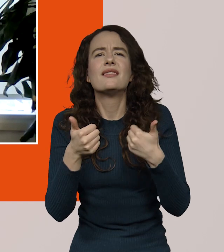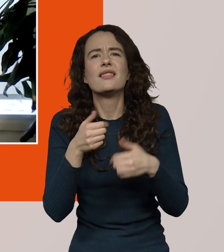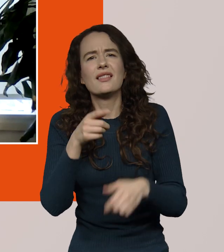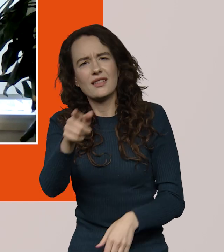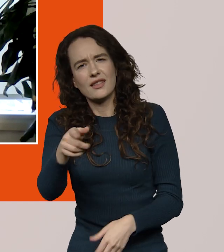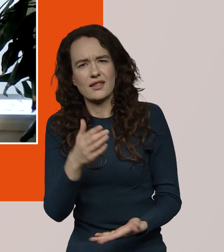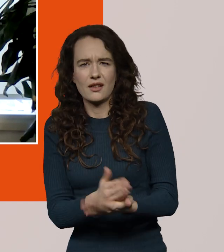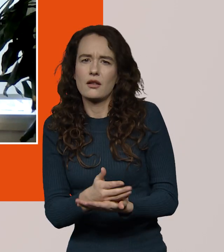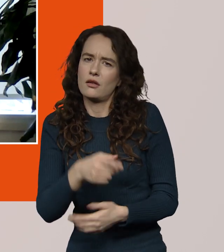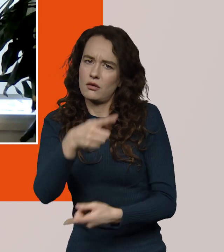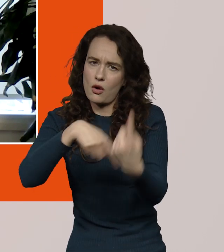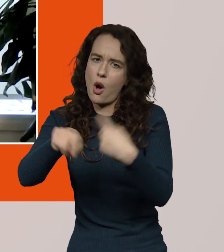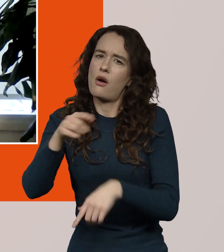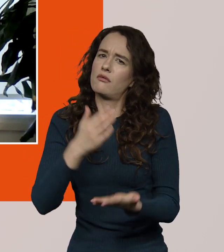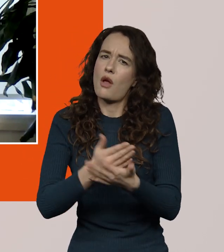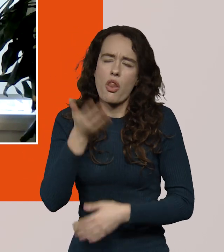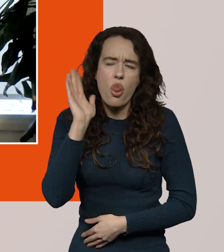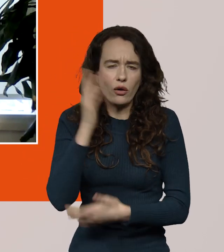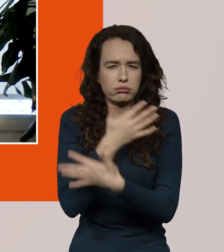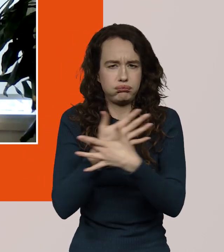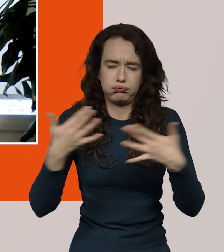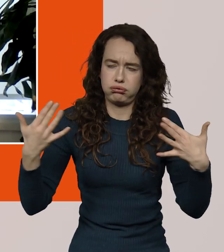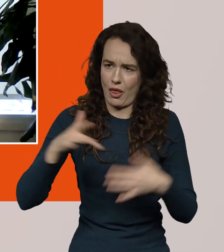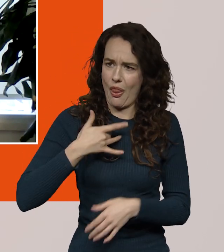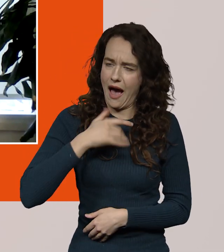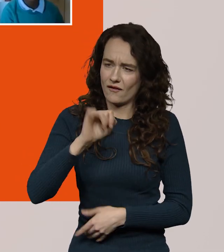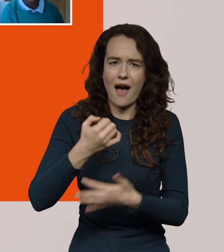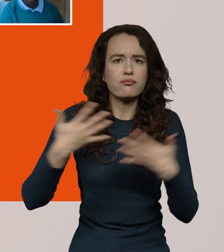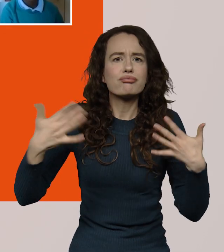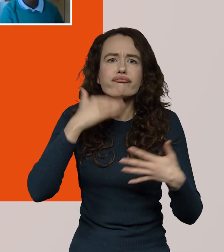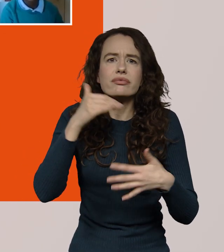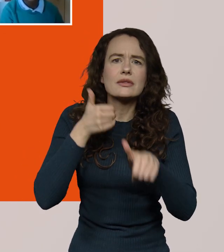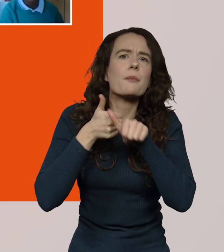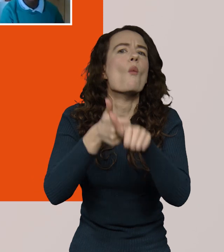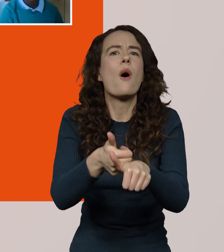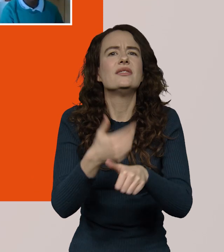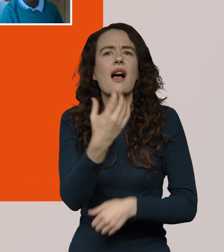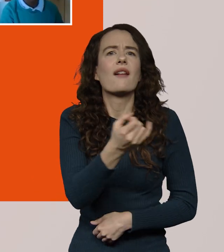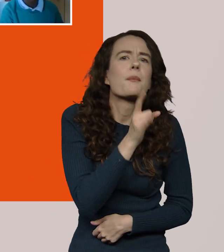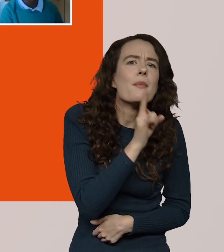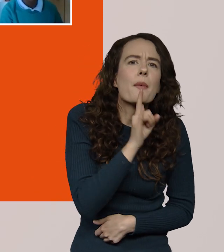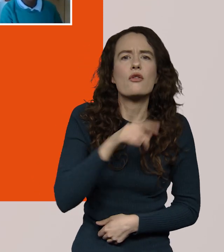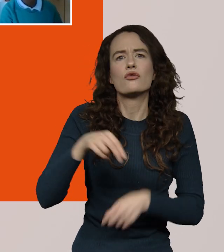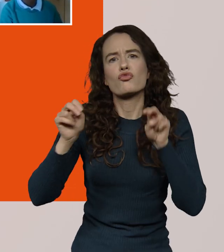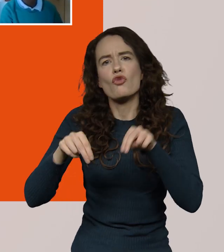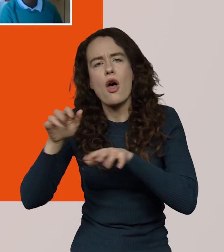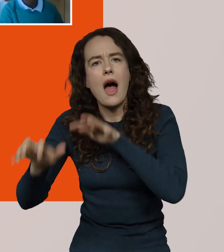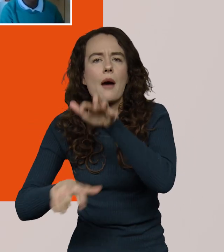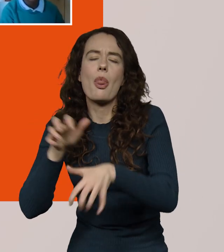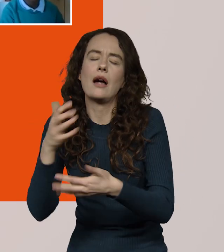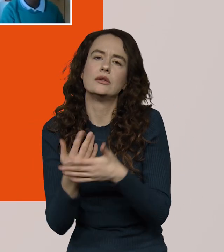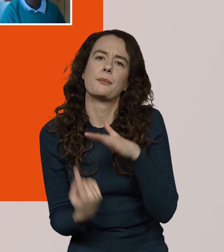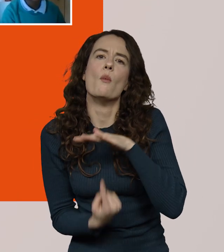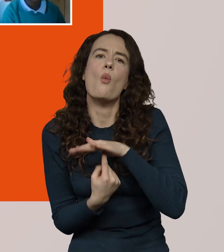and she just takes care of me. Suleiman, who have you put in your balloon? Will you talk us through it?